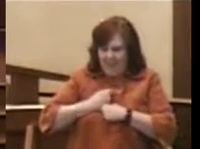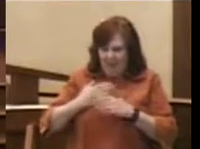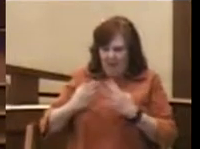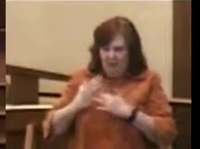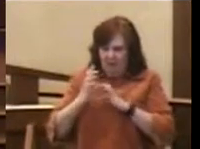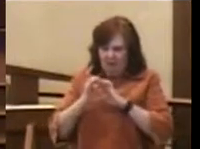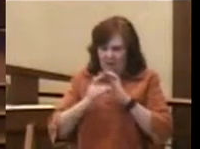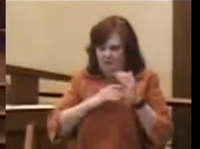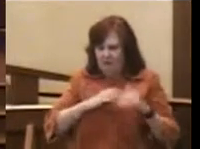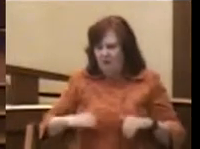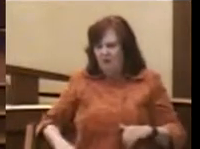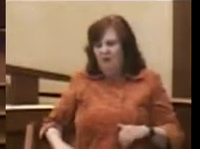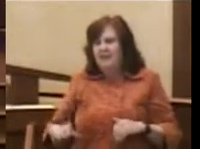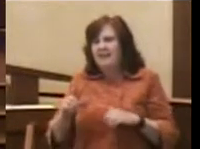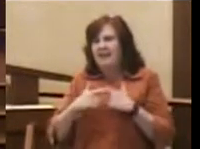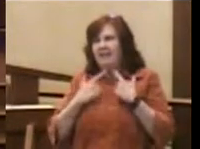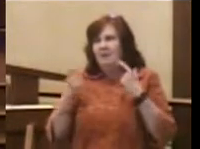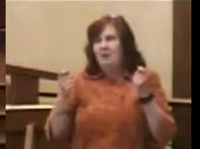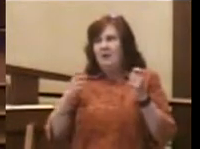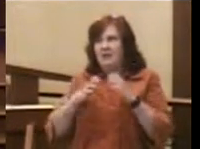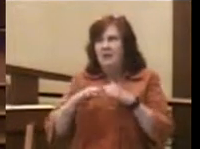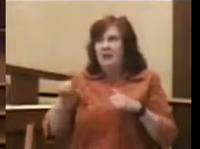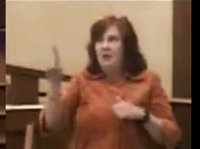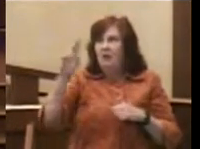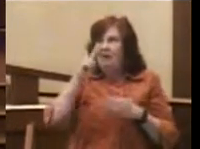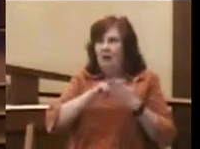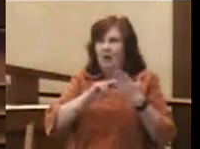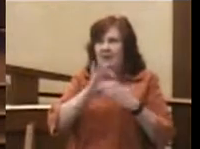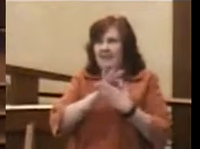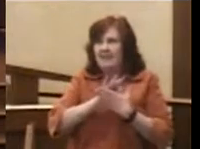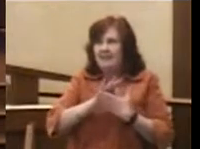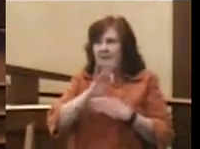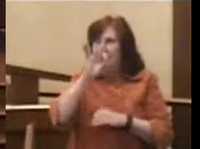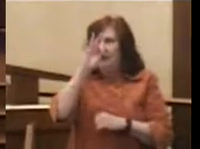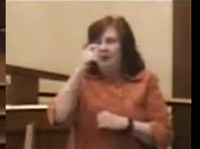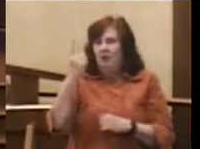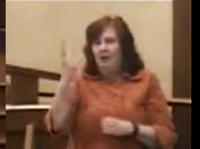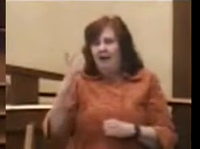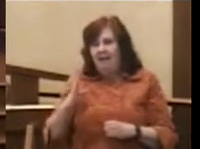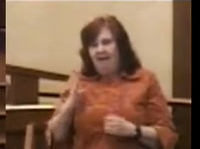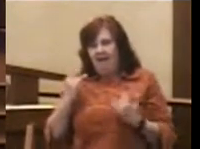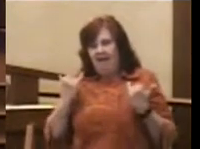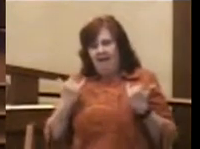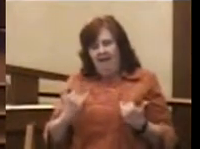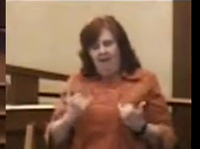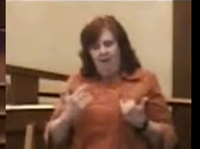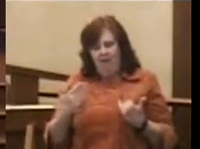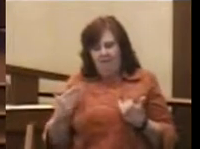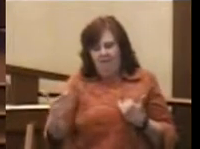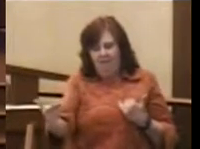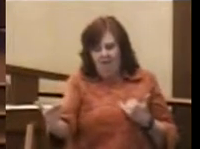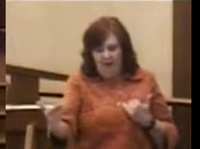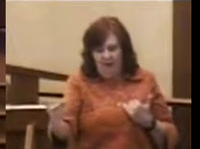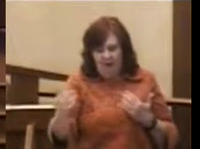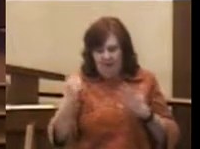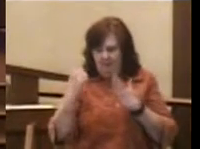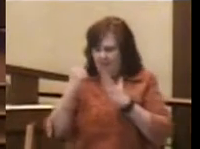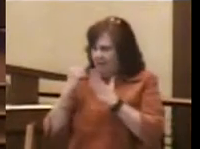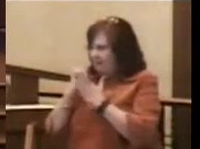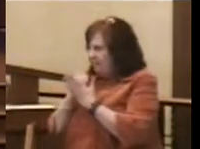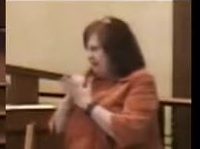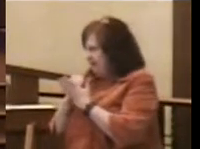Son, our Lord, who lives and reigns with you and the Holy Spirit, one God, now and forever. Amen.